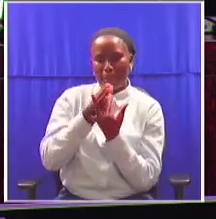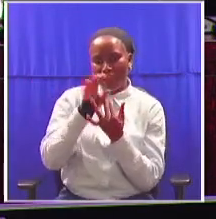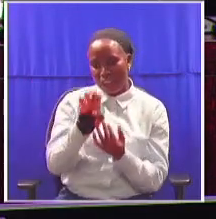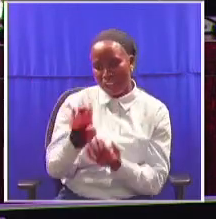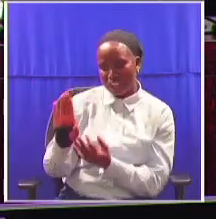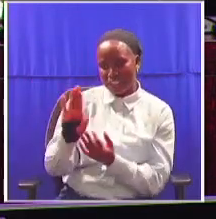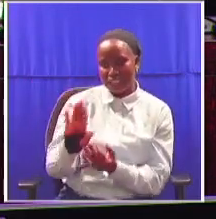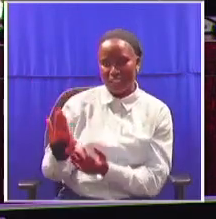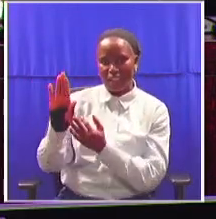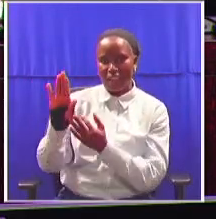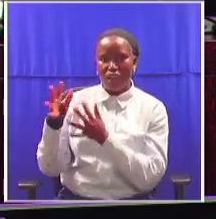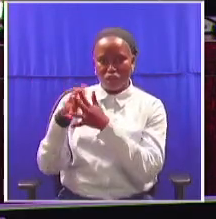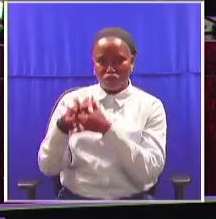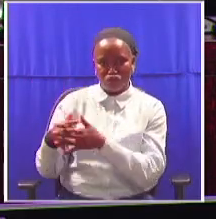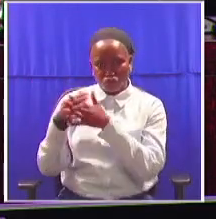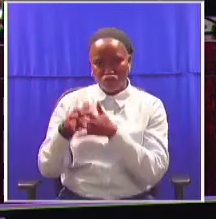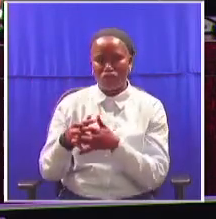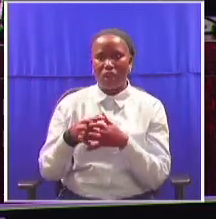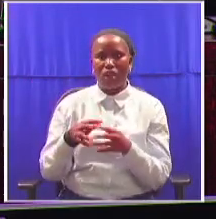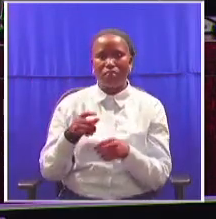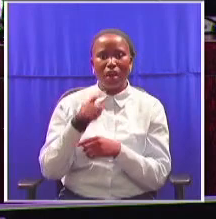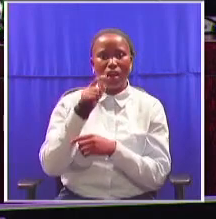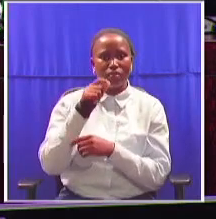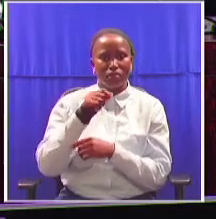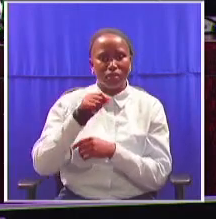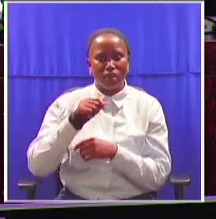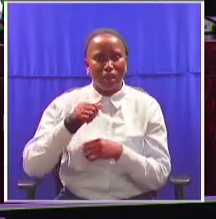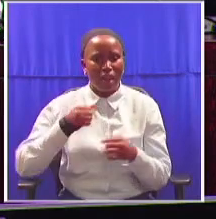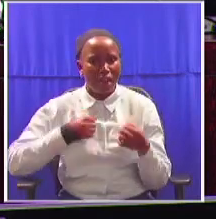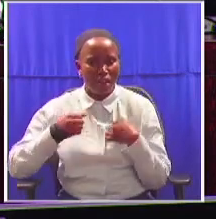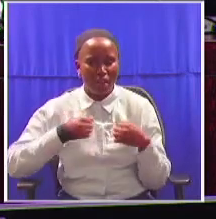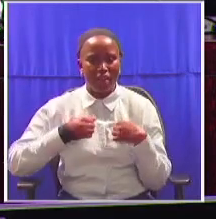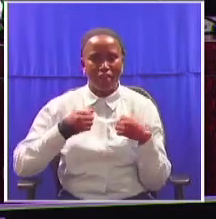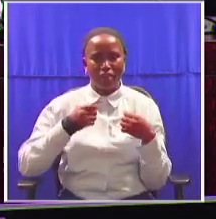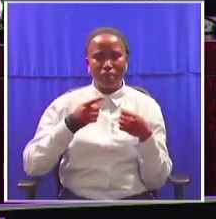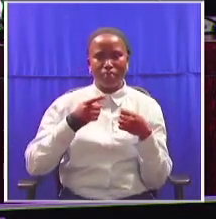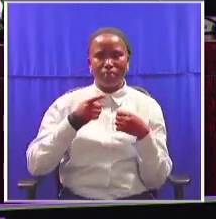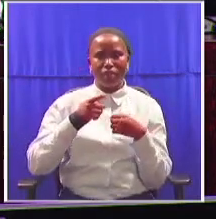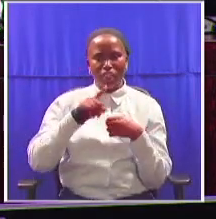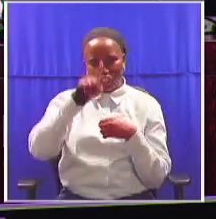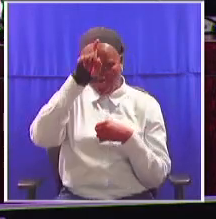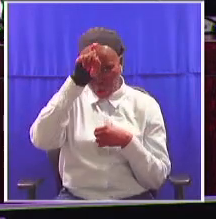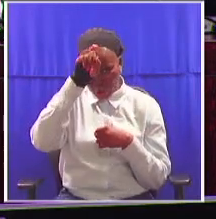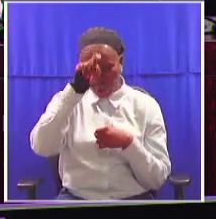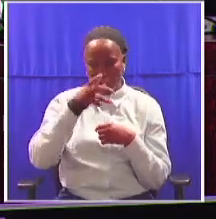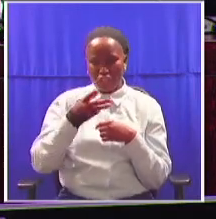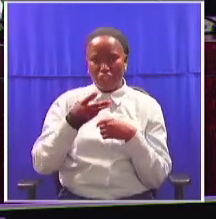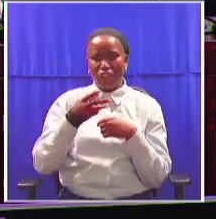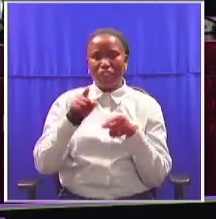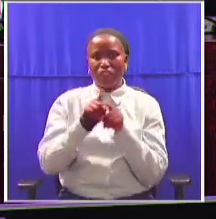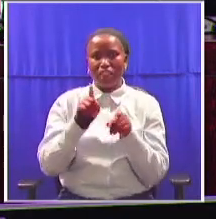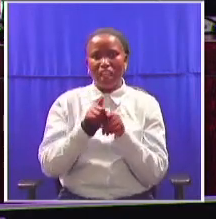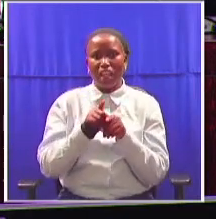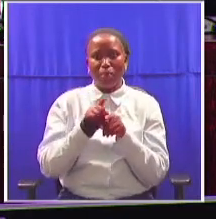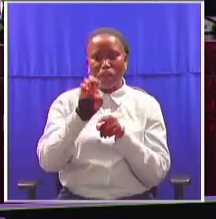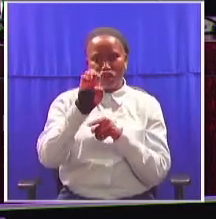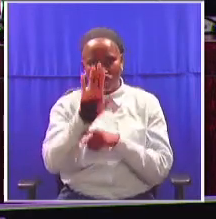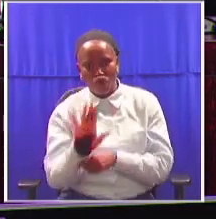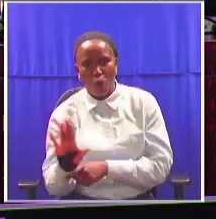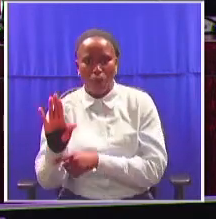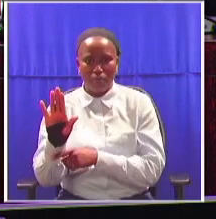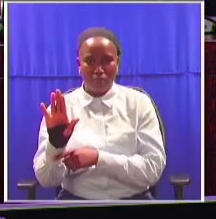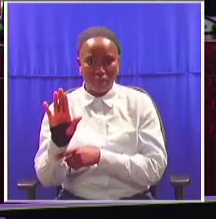States, Canada, India, Turkey, and Europe. A province such as the Northern